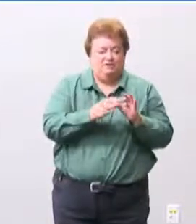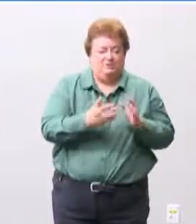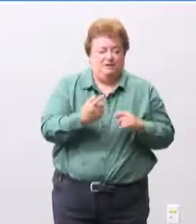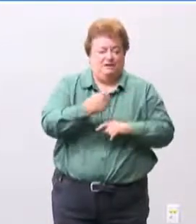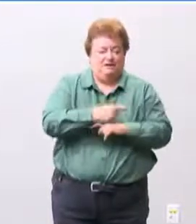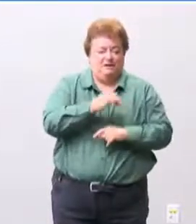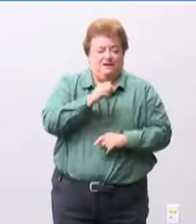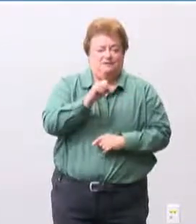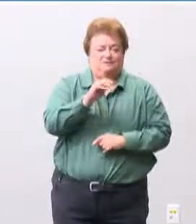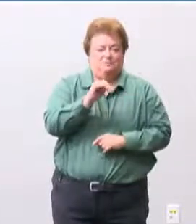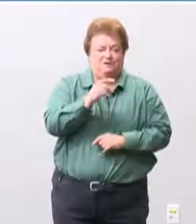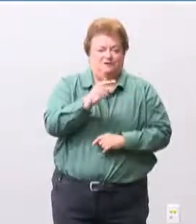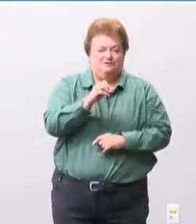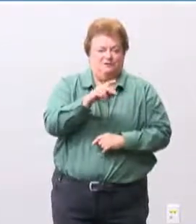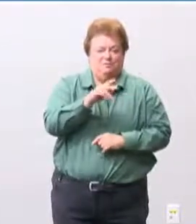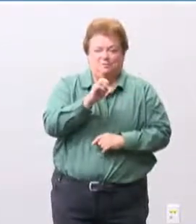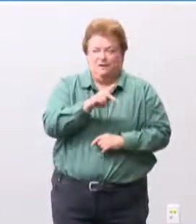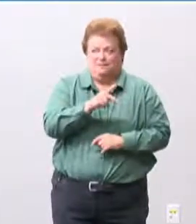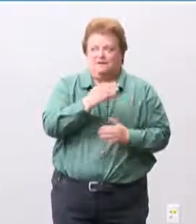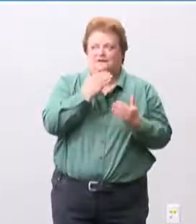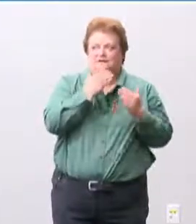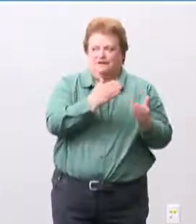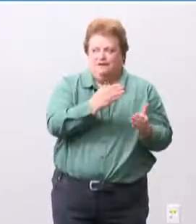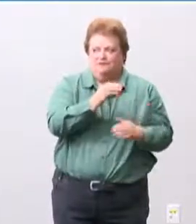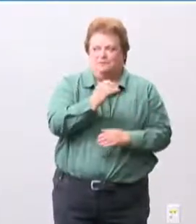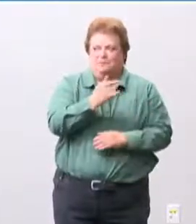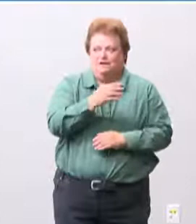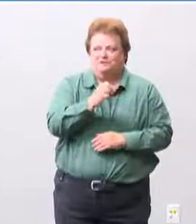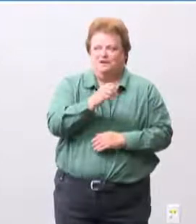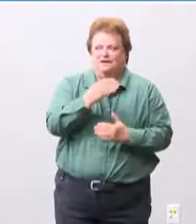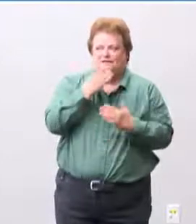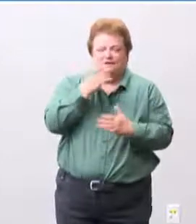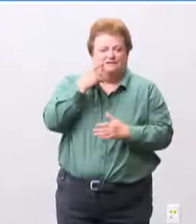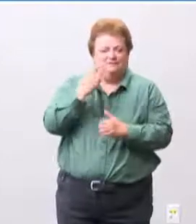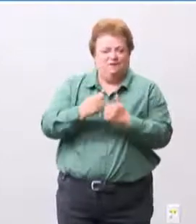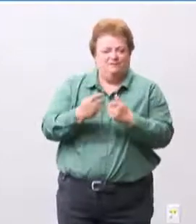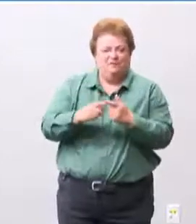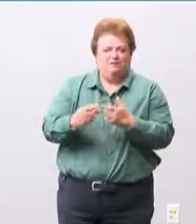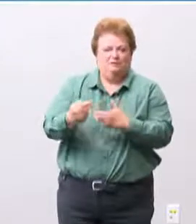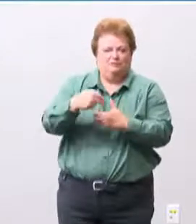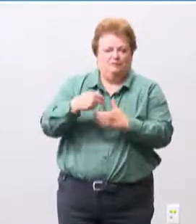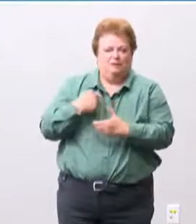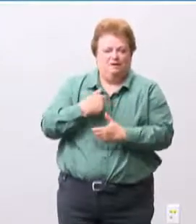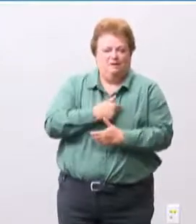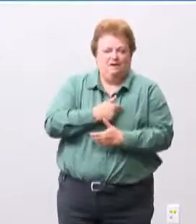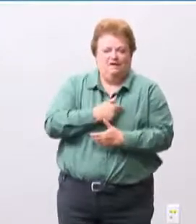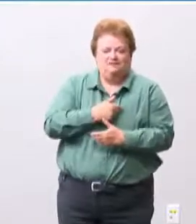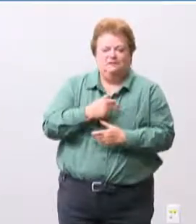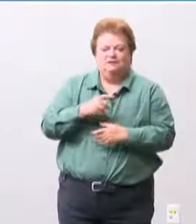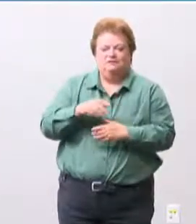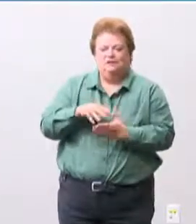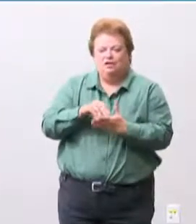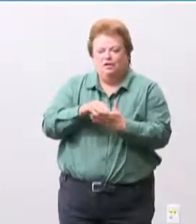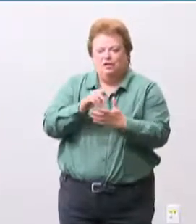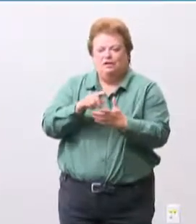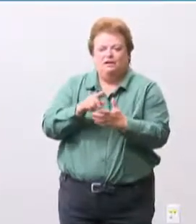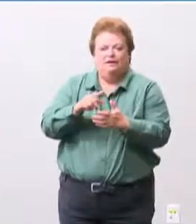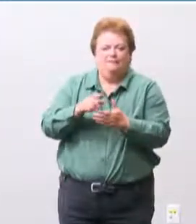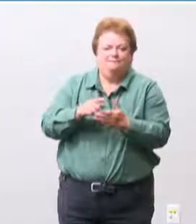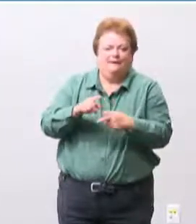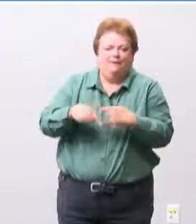us today is Margie Prop. Thank you, Margie, and thanks to everyone for joining us to learn about the latest local